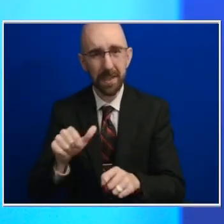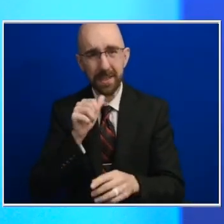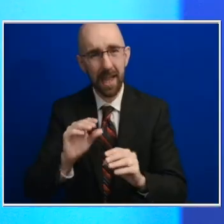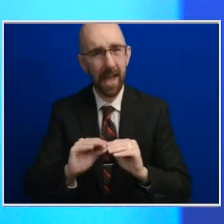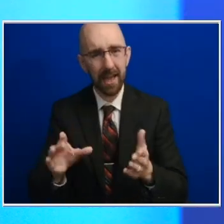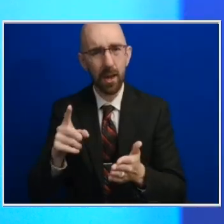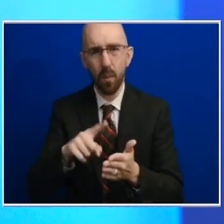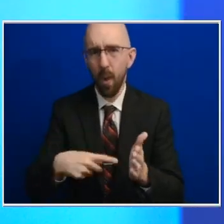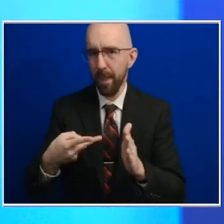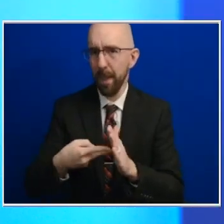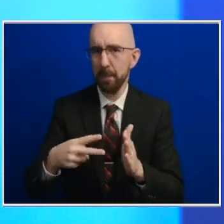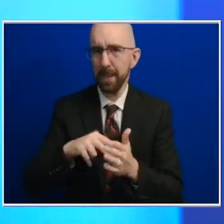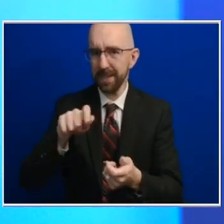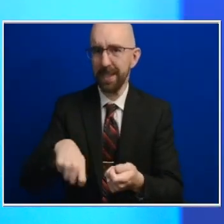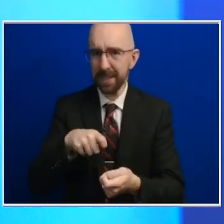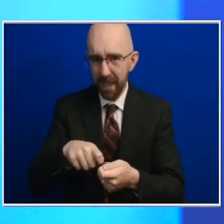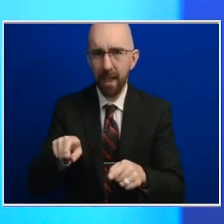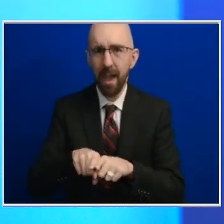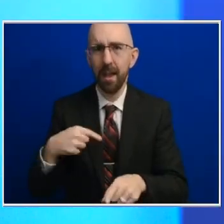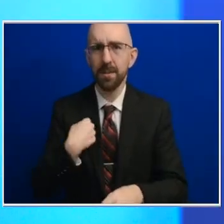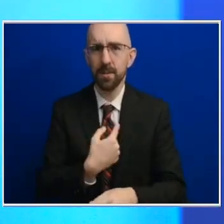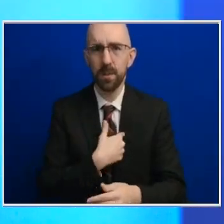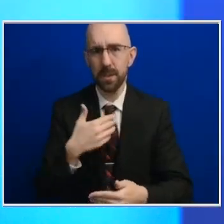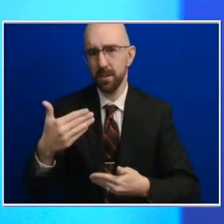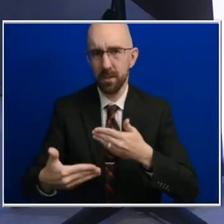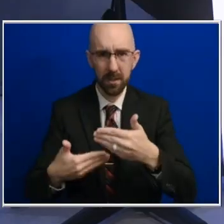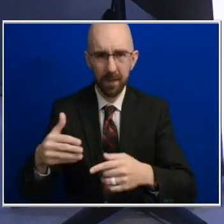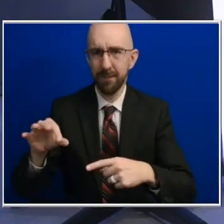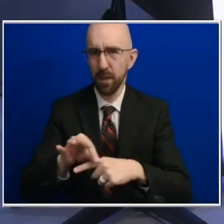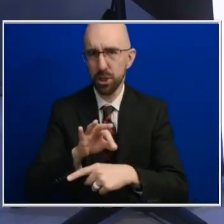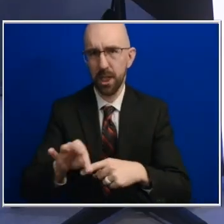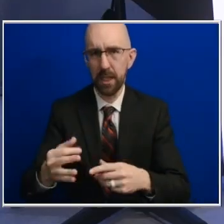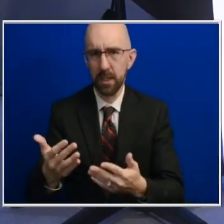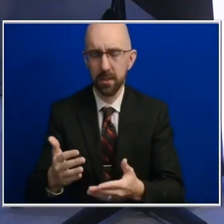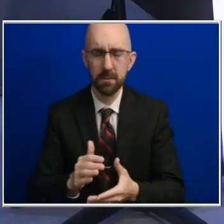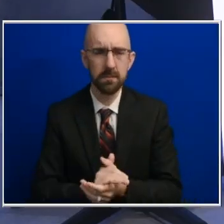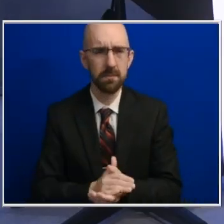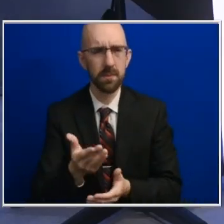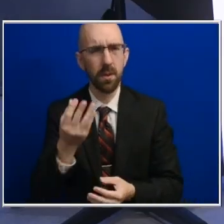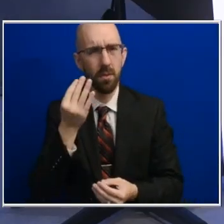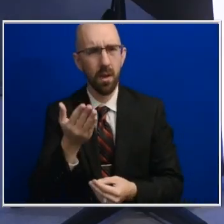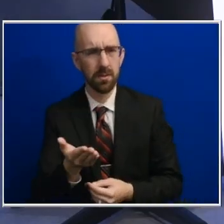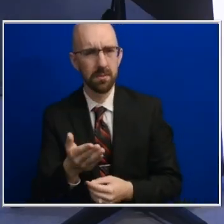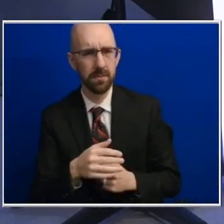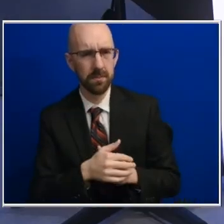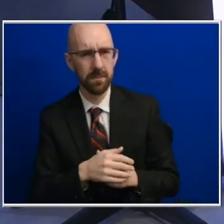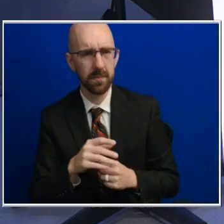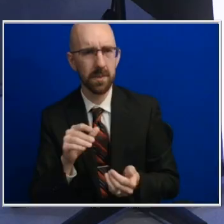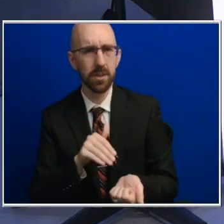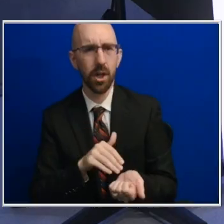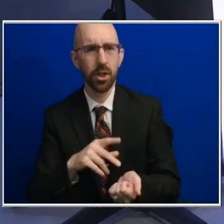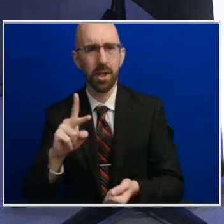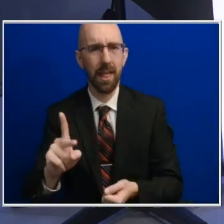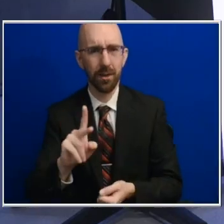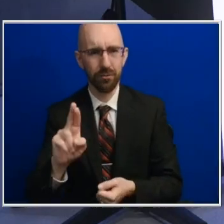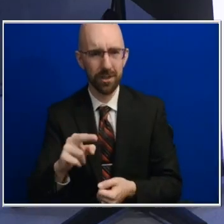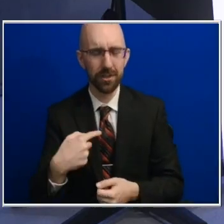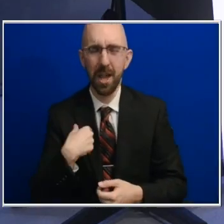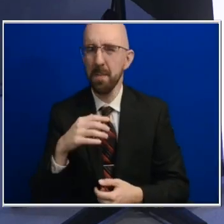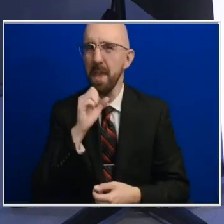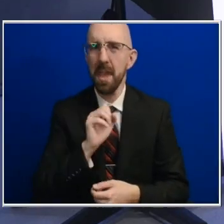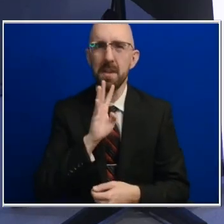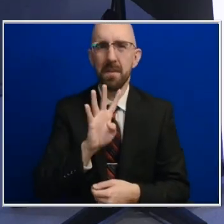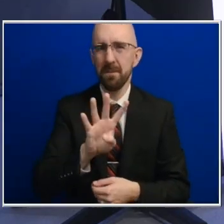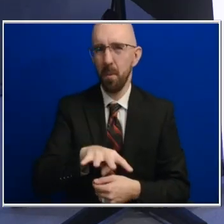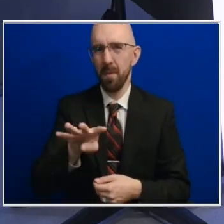us as we move forward in our functional capacity. What are your thoughts, Dr. Callender-Rich? You must. So I'm around this age 44.